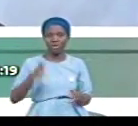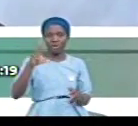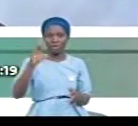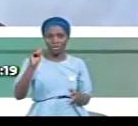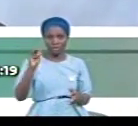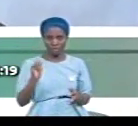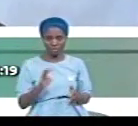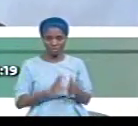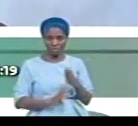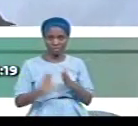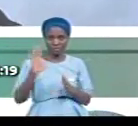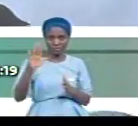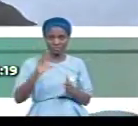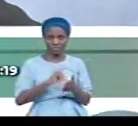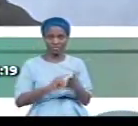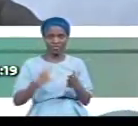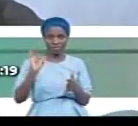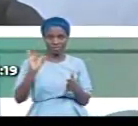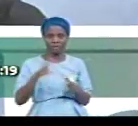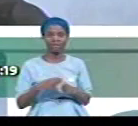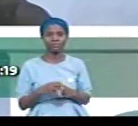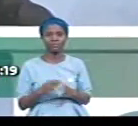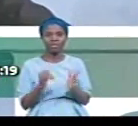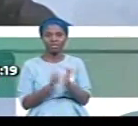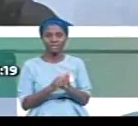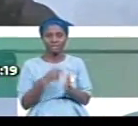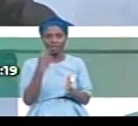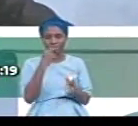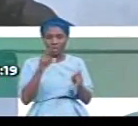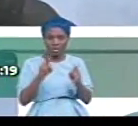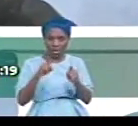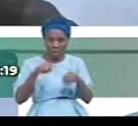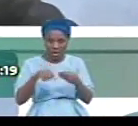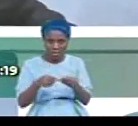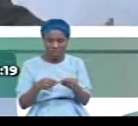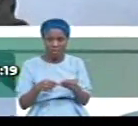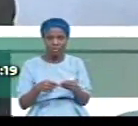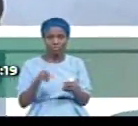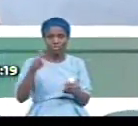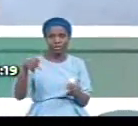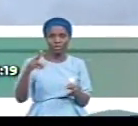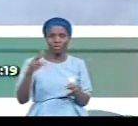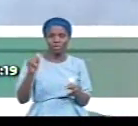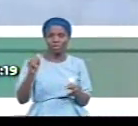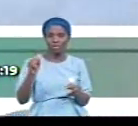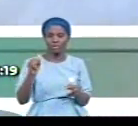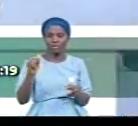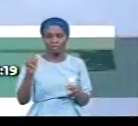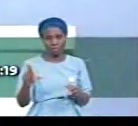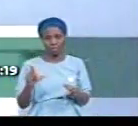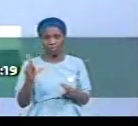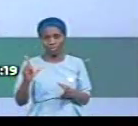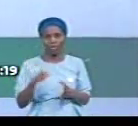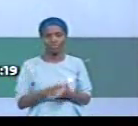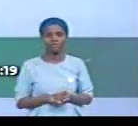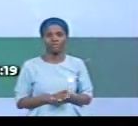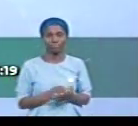15, verse 19, that talks about Paul. Take them one by one.